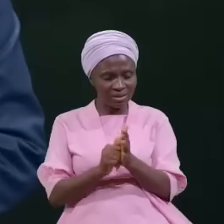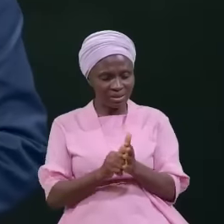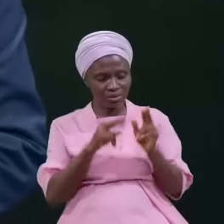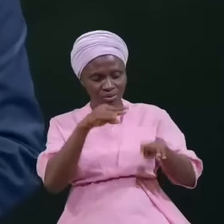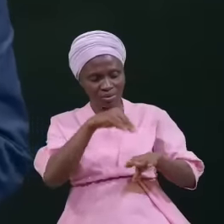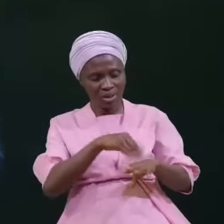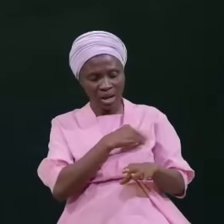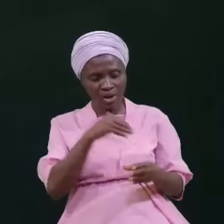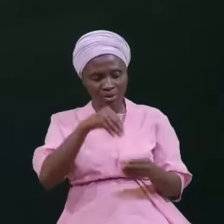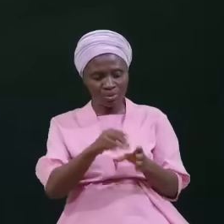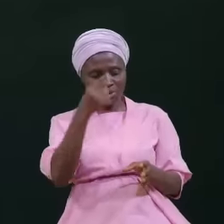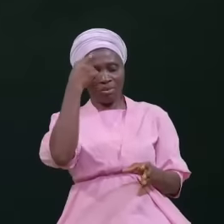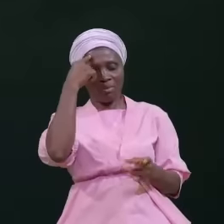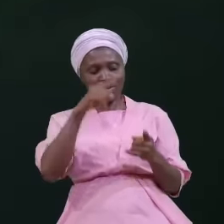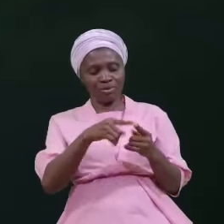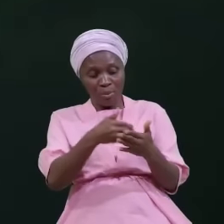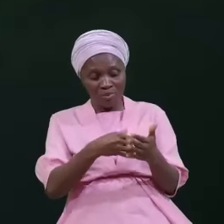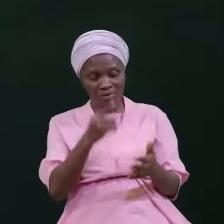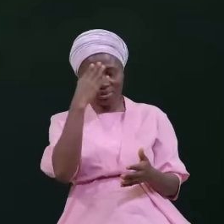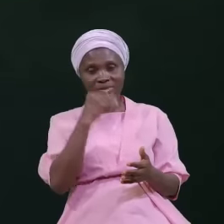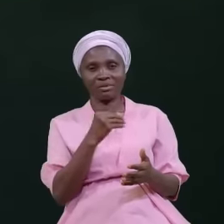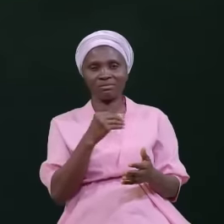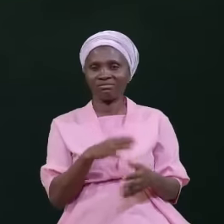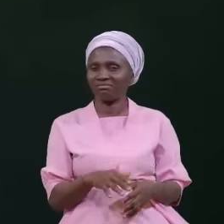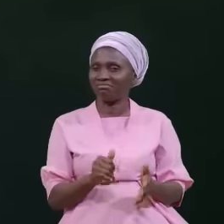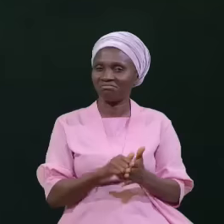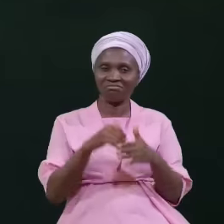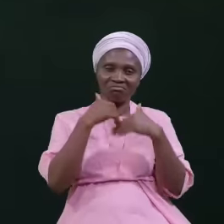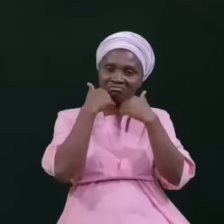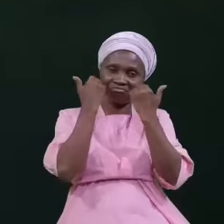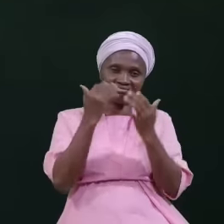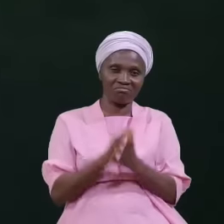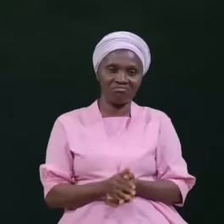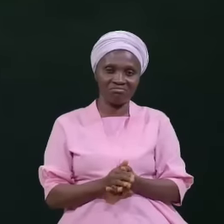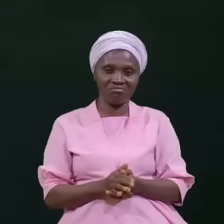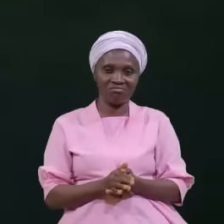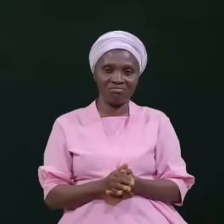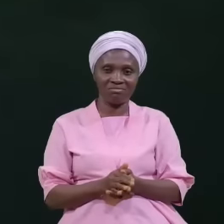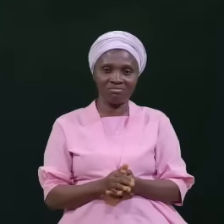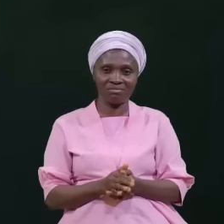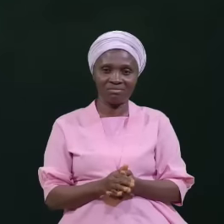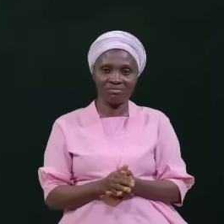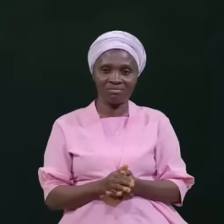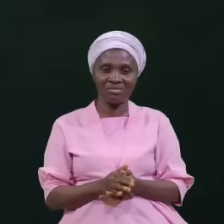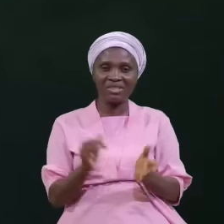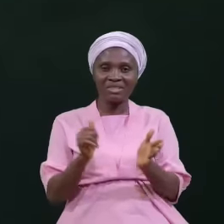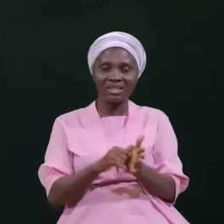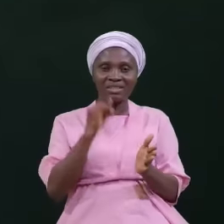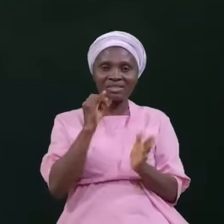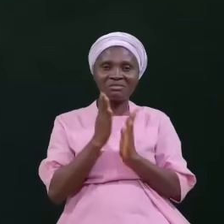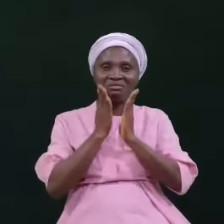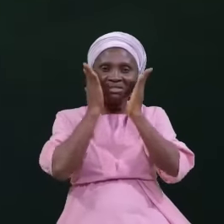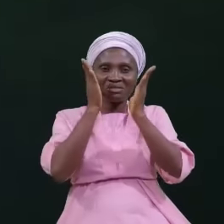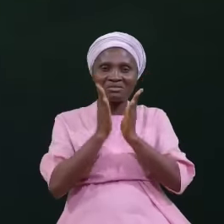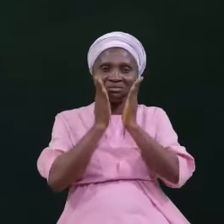before you sleep. Shame. And disgraceful things. But now